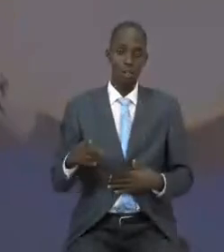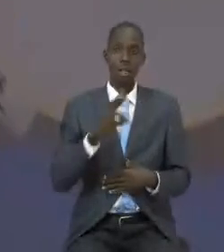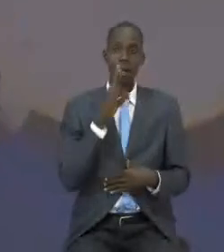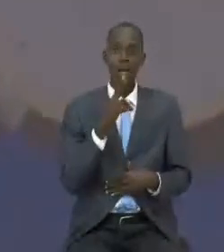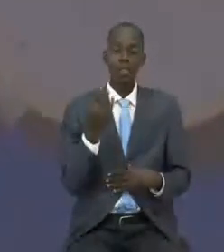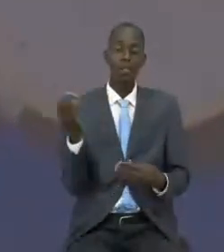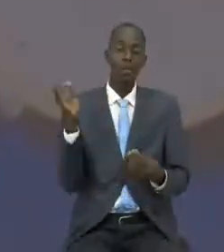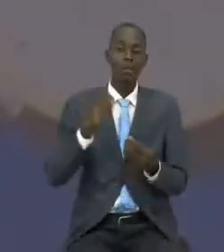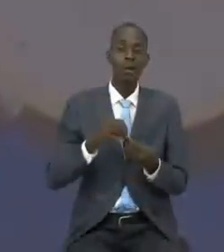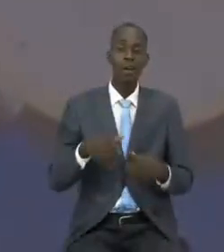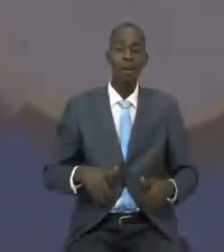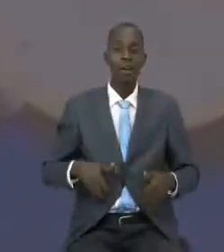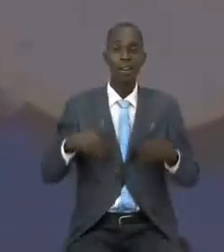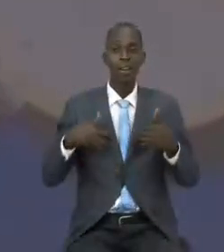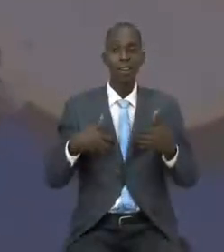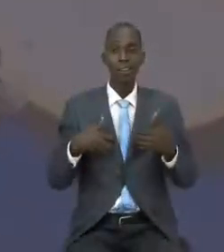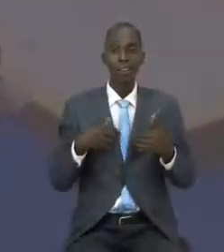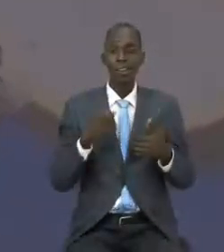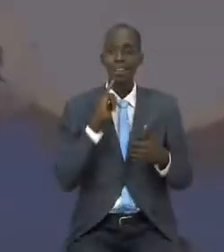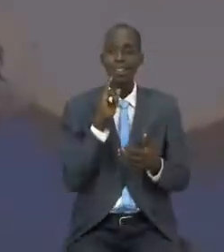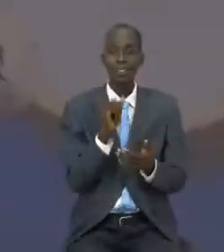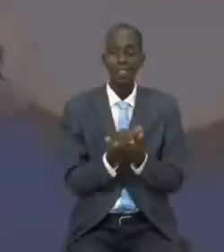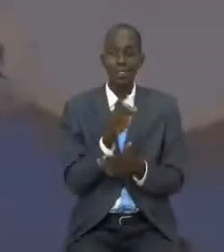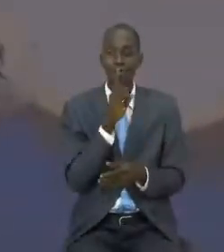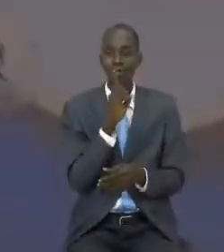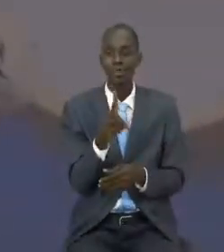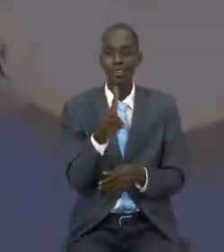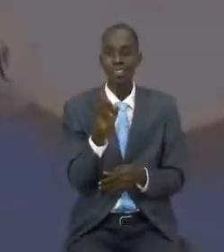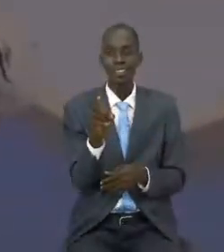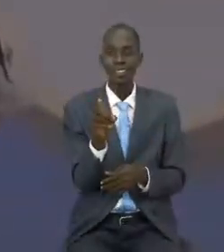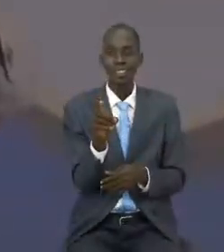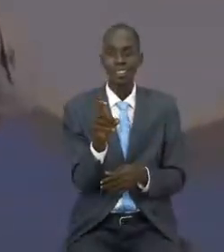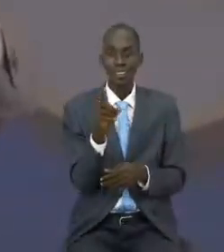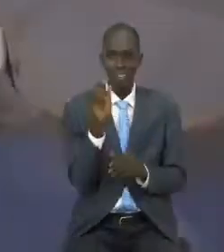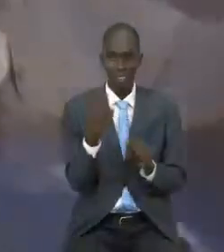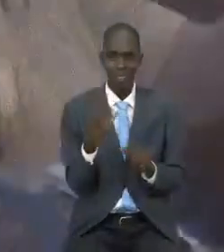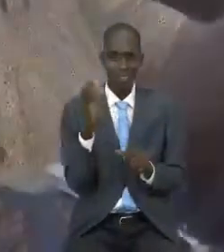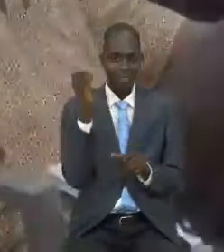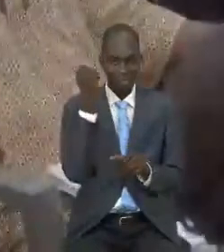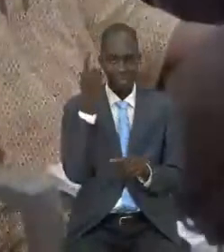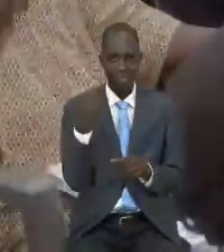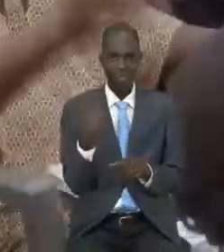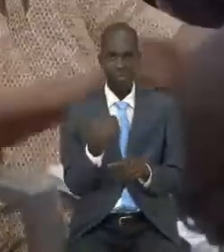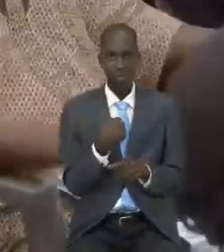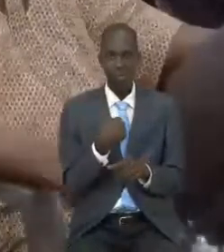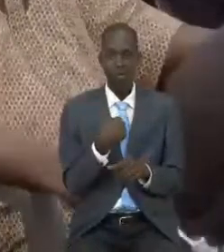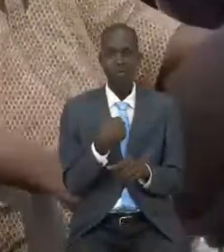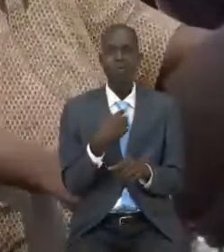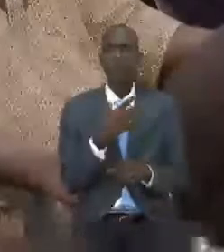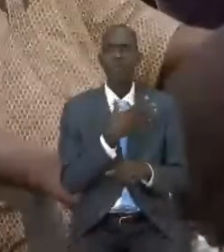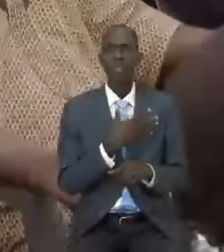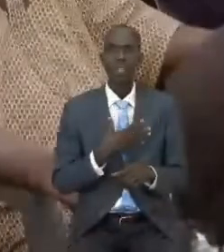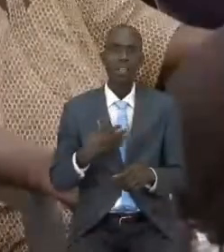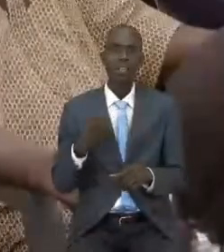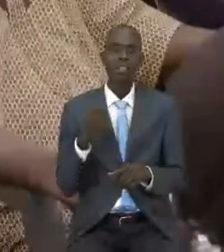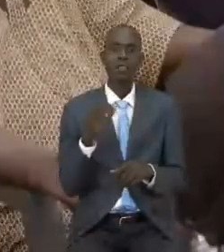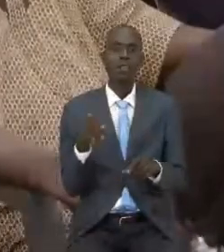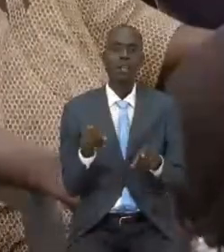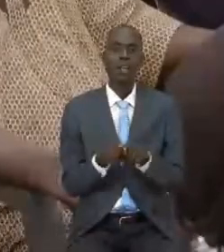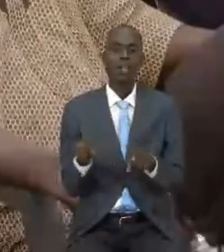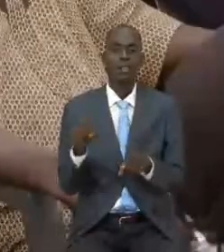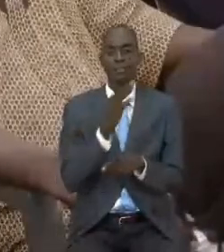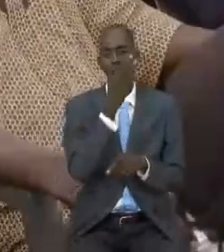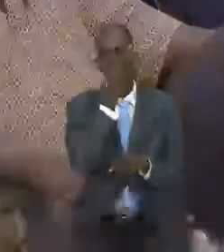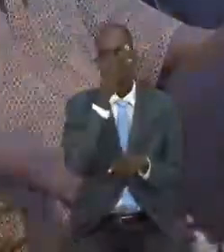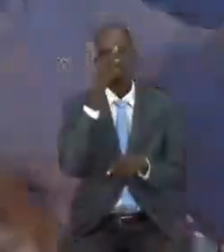Am I talking to my people? Are you hearing? And so, as they fast and fast and